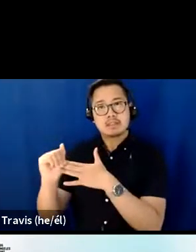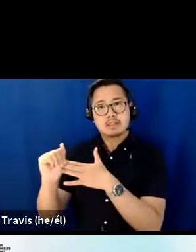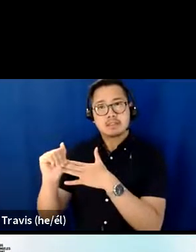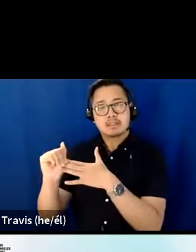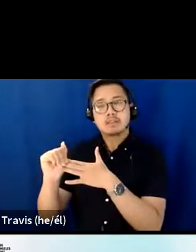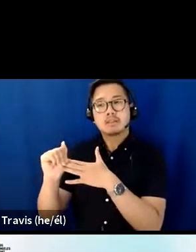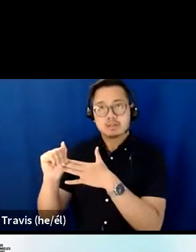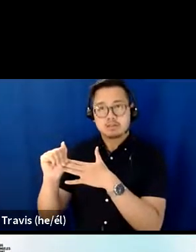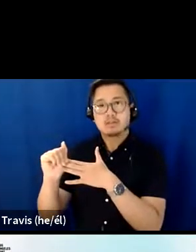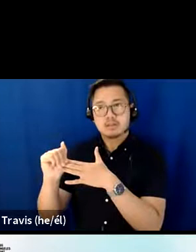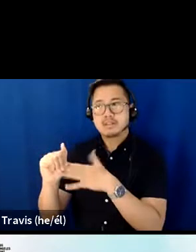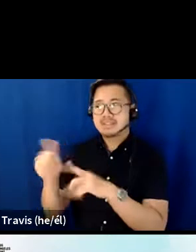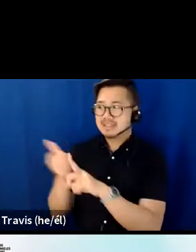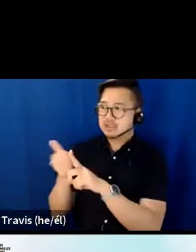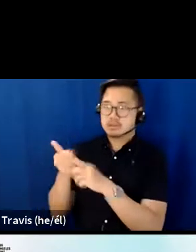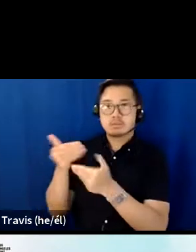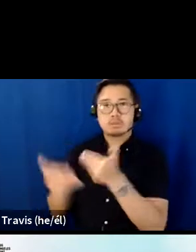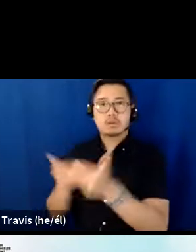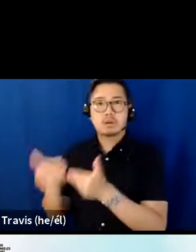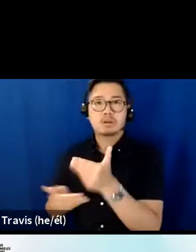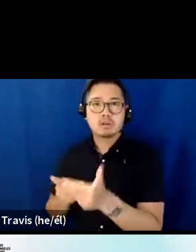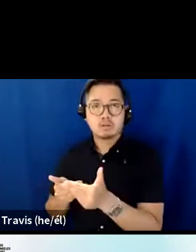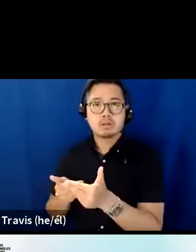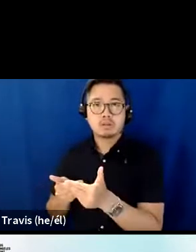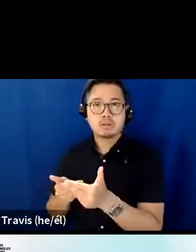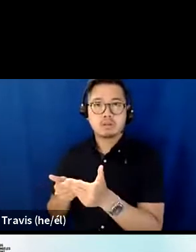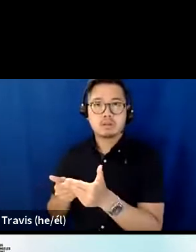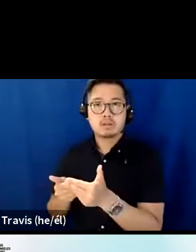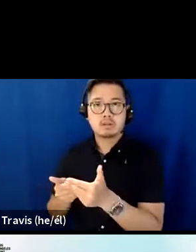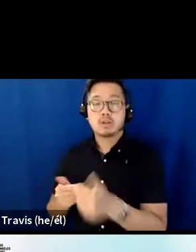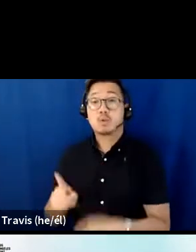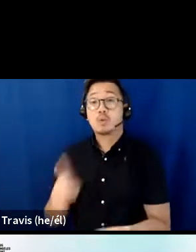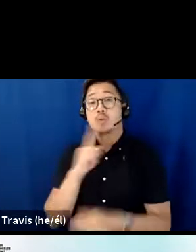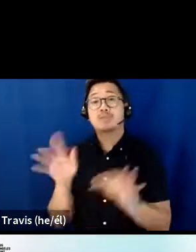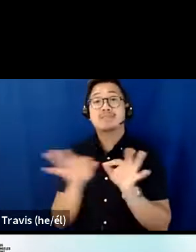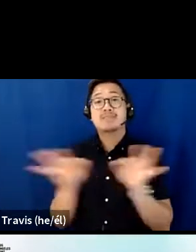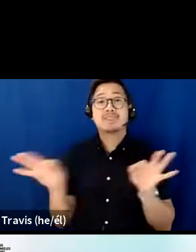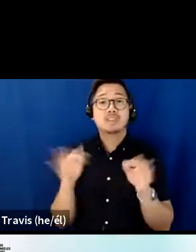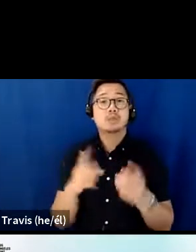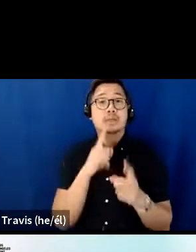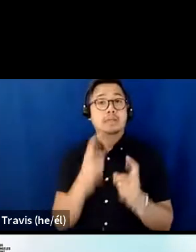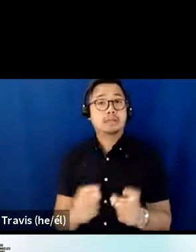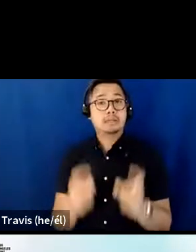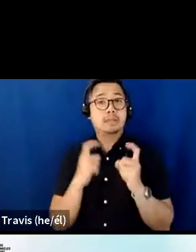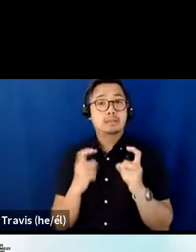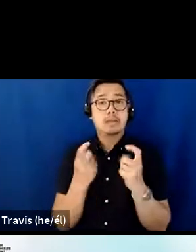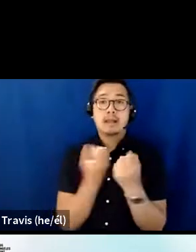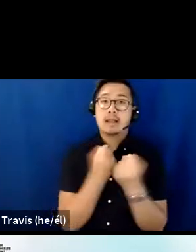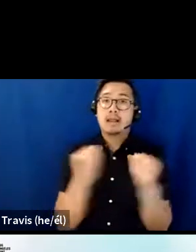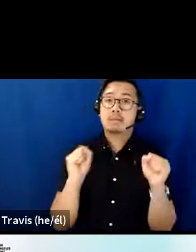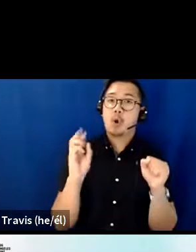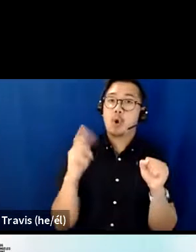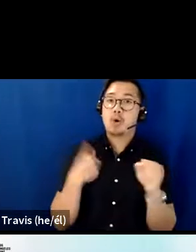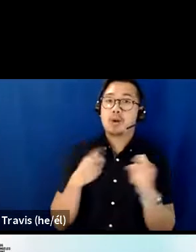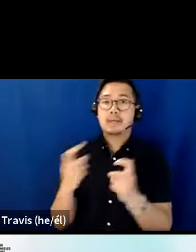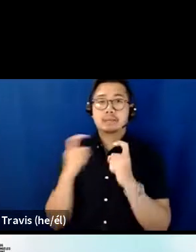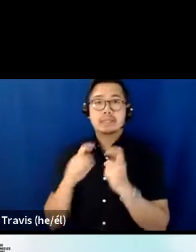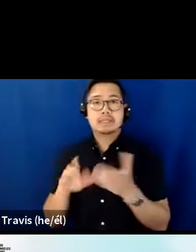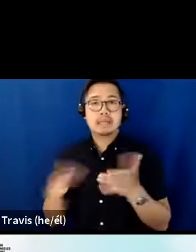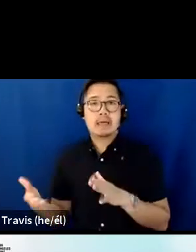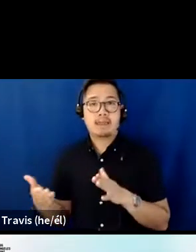movement, and it is a process. And there's a saying that says, give me liberty or give me death, because there's a deeper meaning